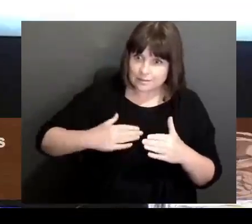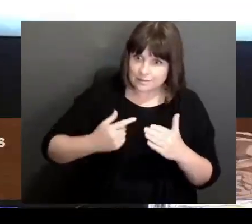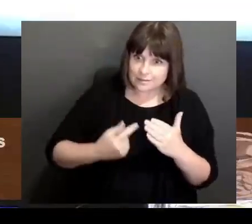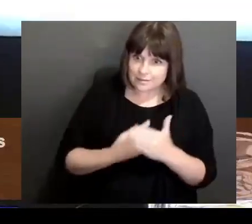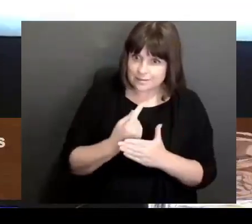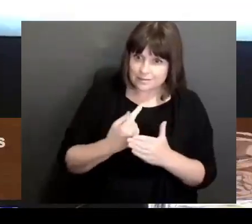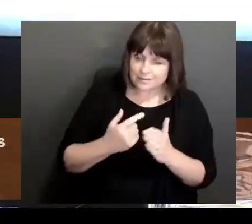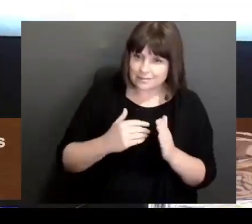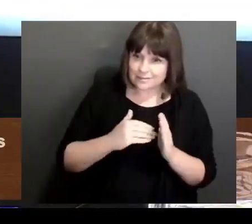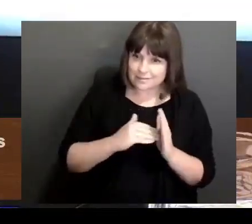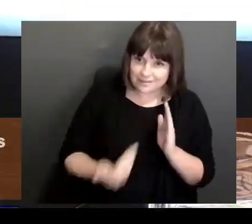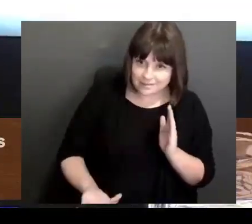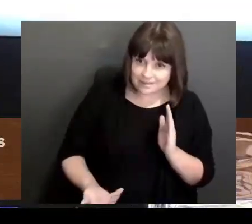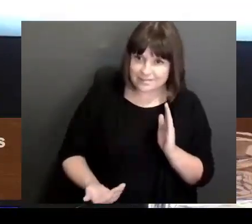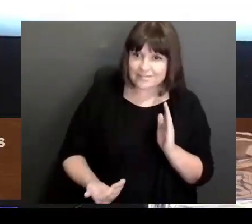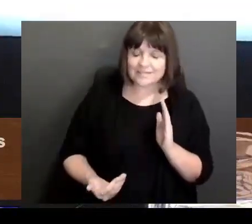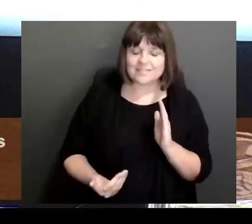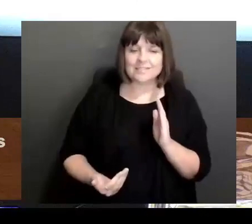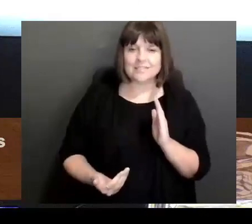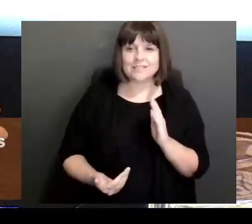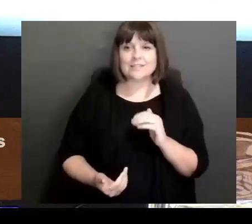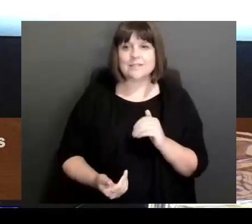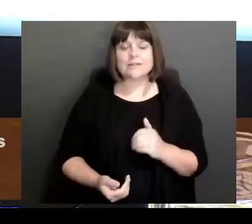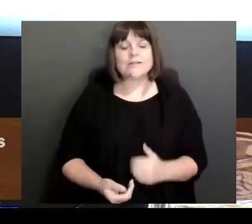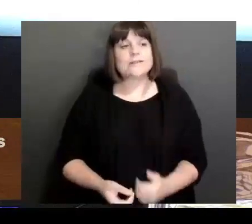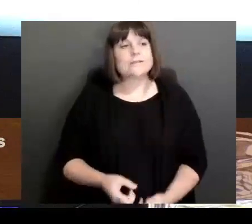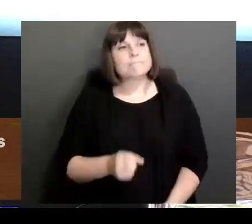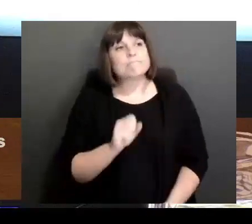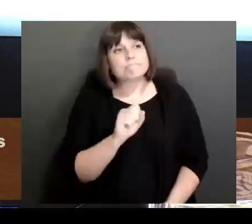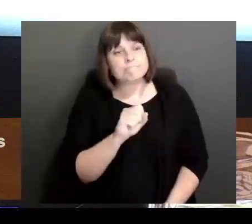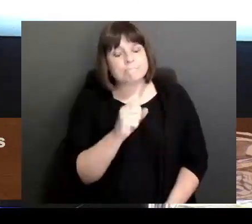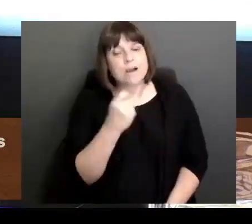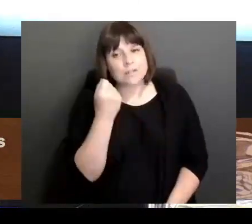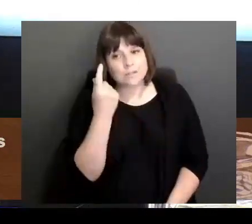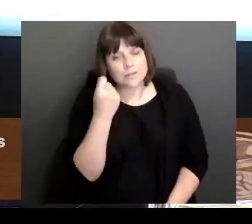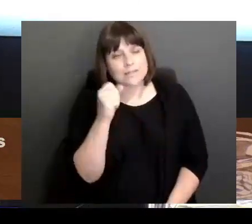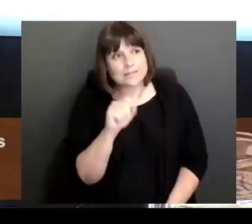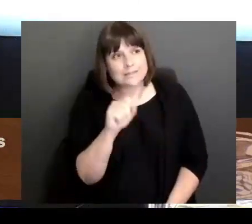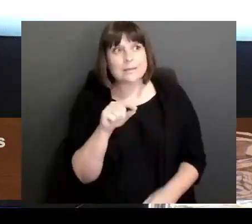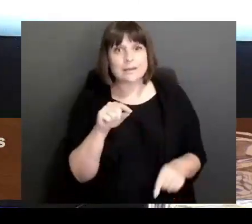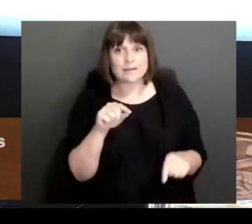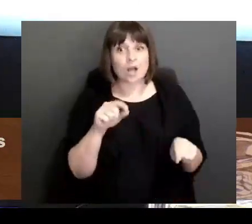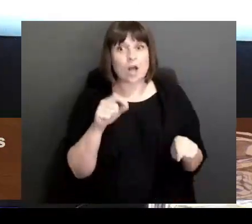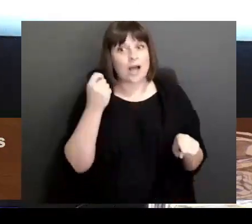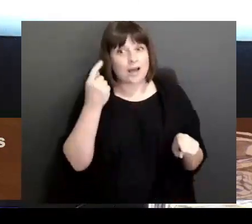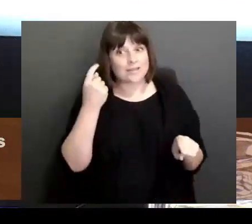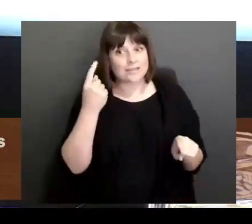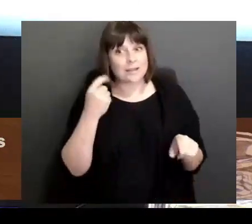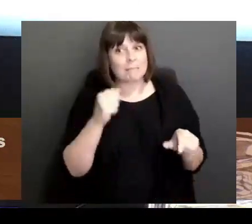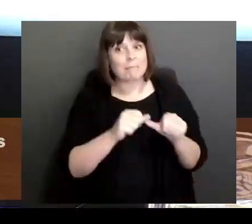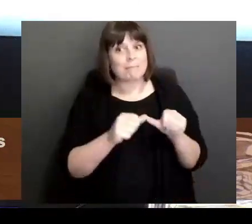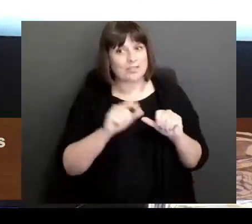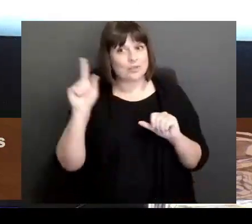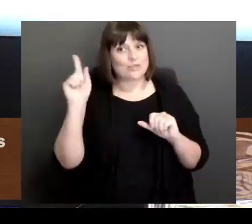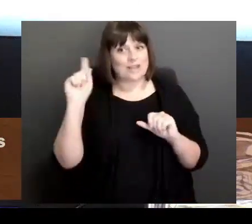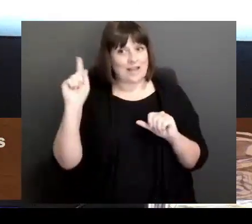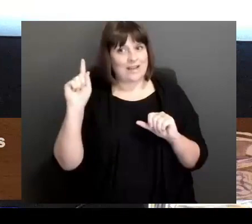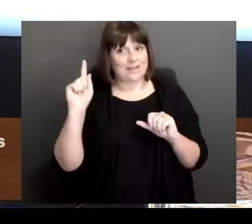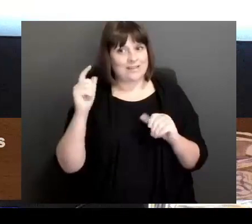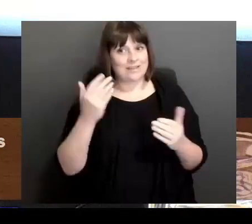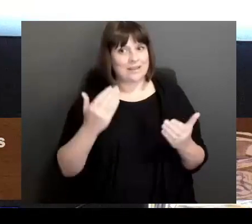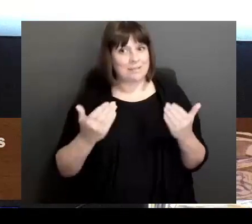I do understand that, but can I just say that here today, I understand that far better.